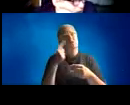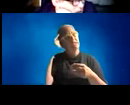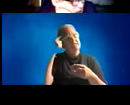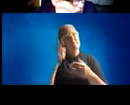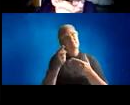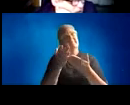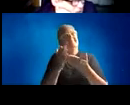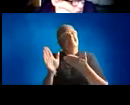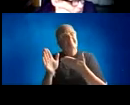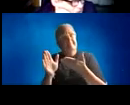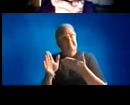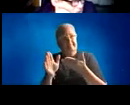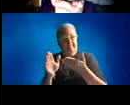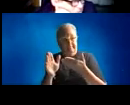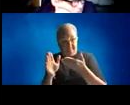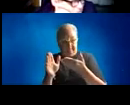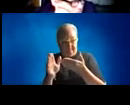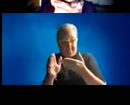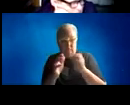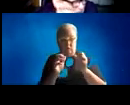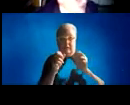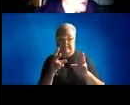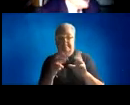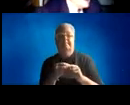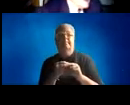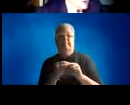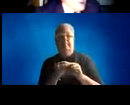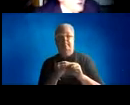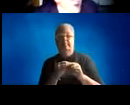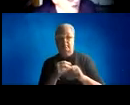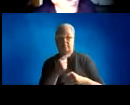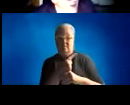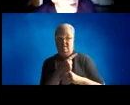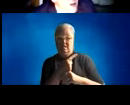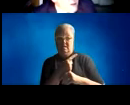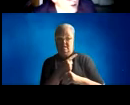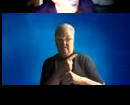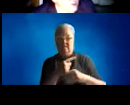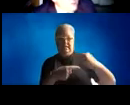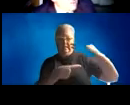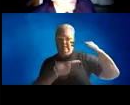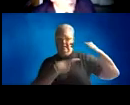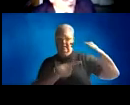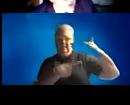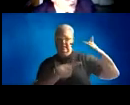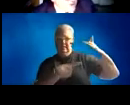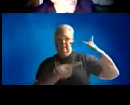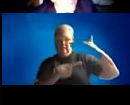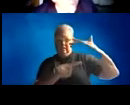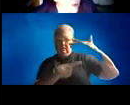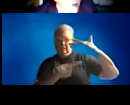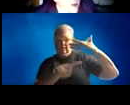back to, that's the 6 questions there. So first